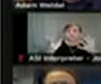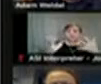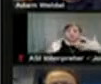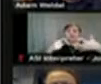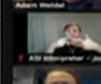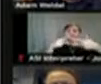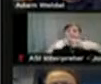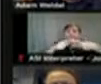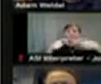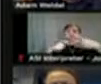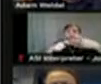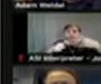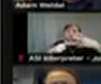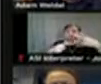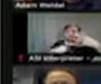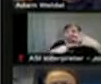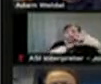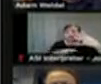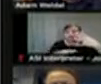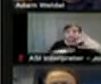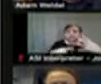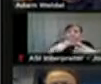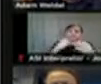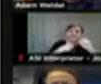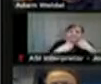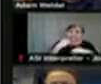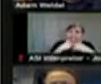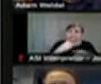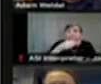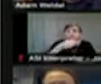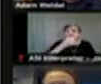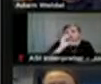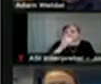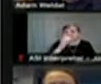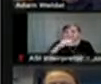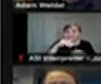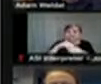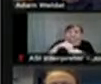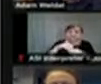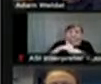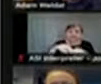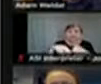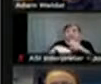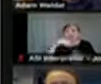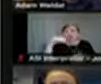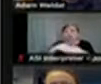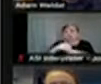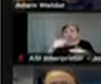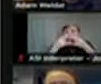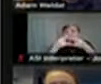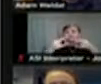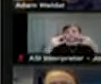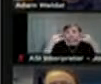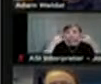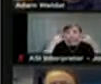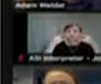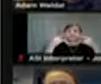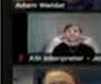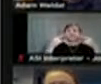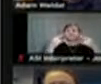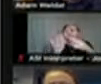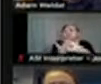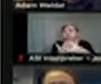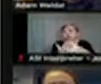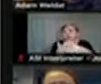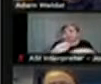explicit, outdoor mass breaks, eating or drinking, physical education. Okay. Yeah, no, I was